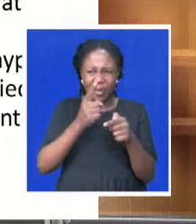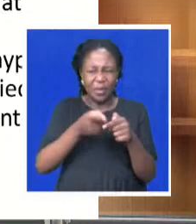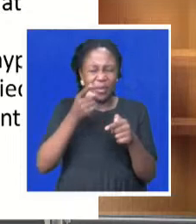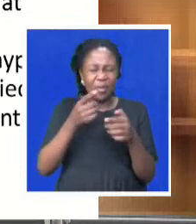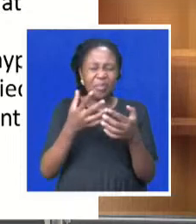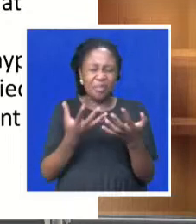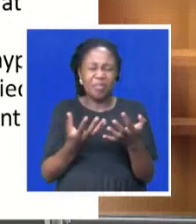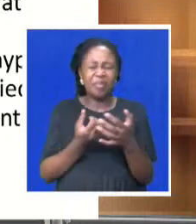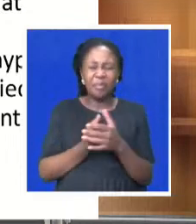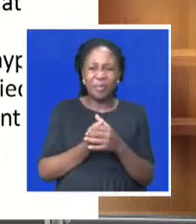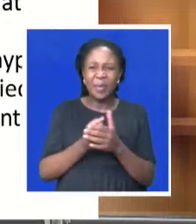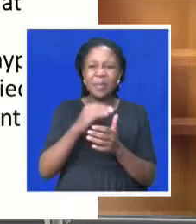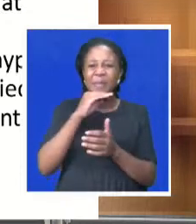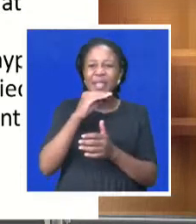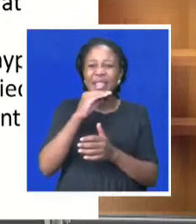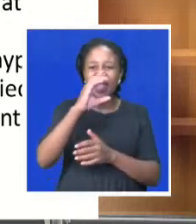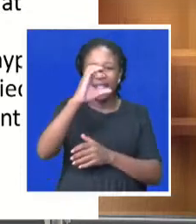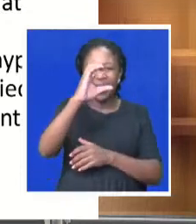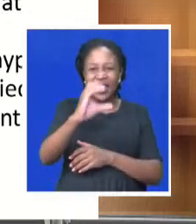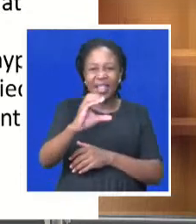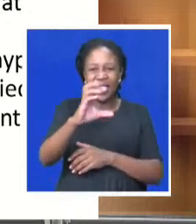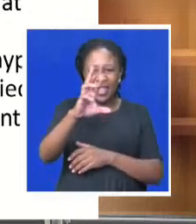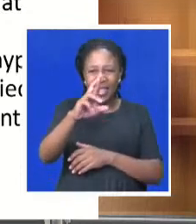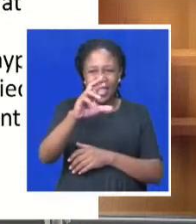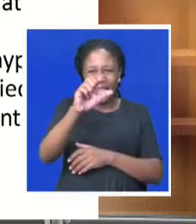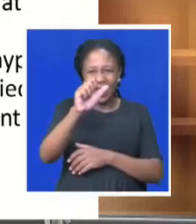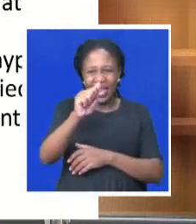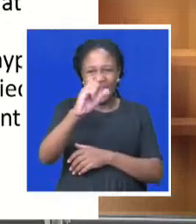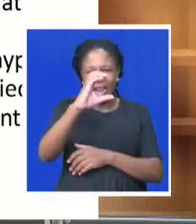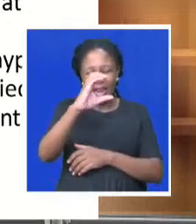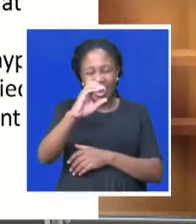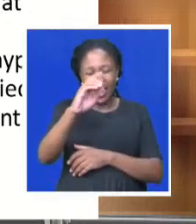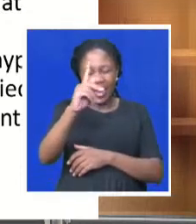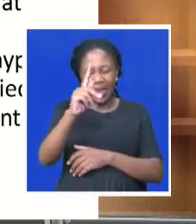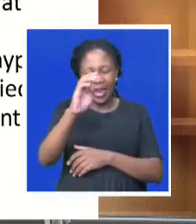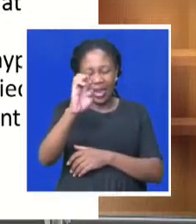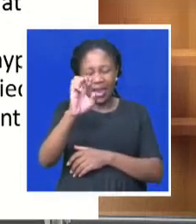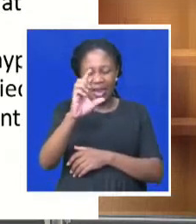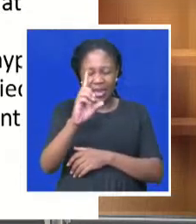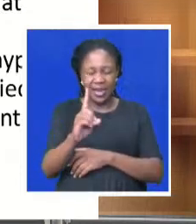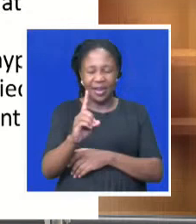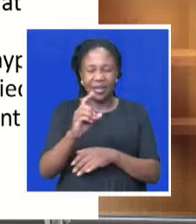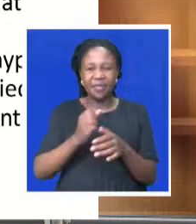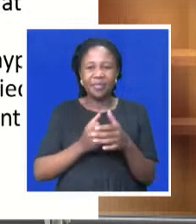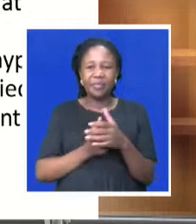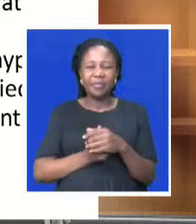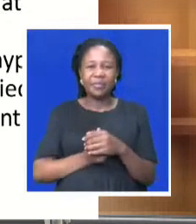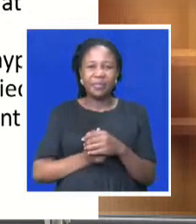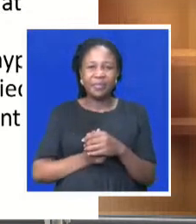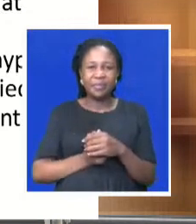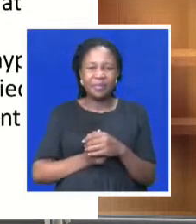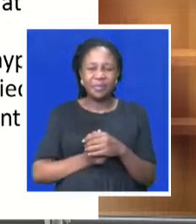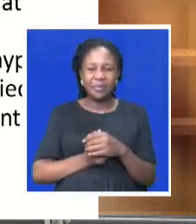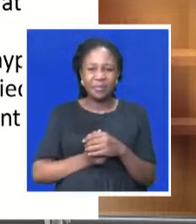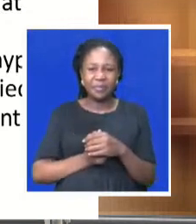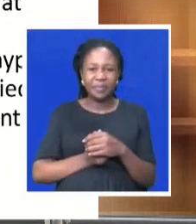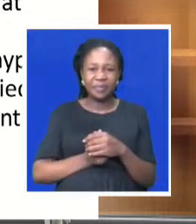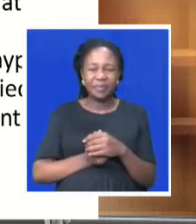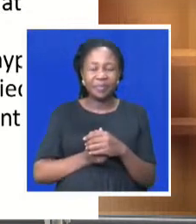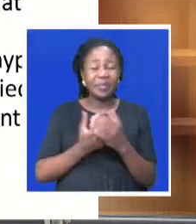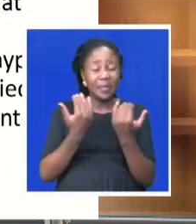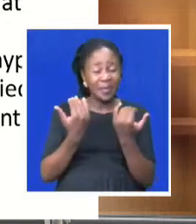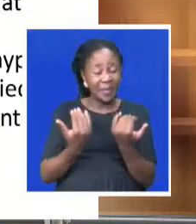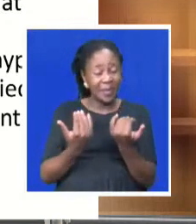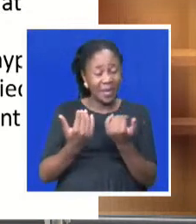is why it had a crack. It had a crack. Let us read, dear Lena, so that we